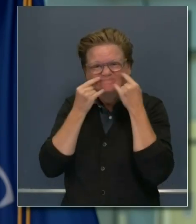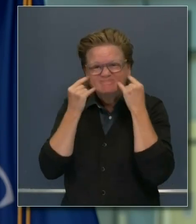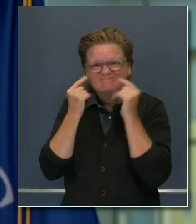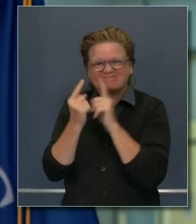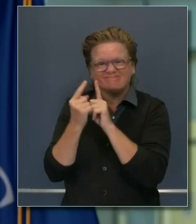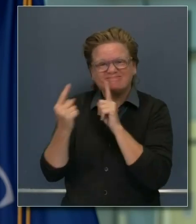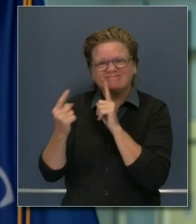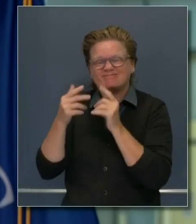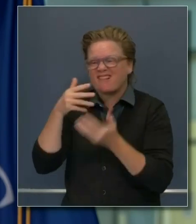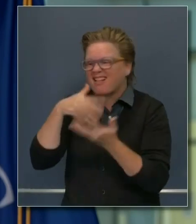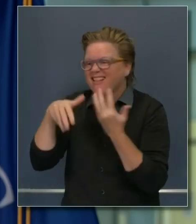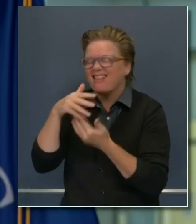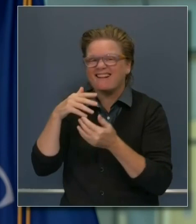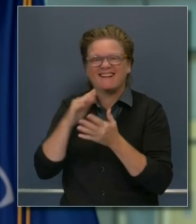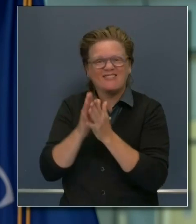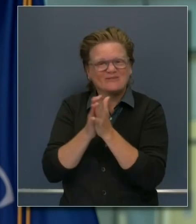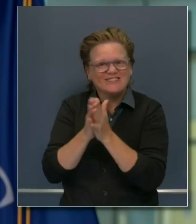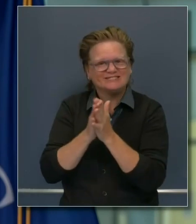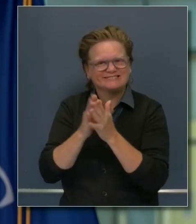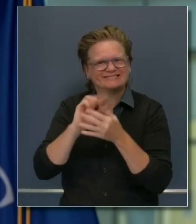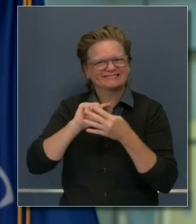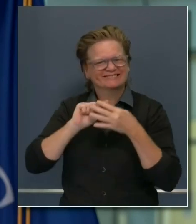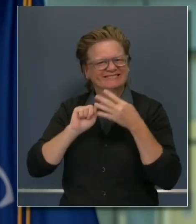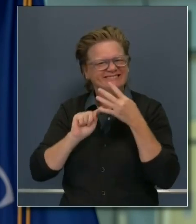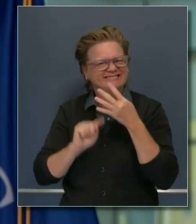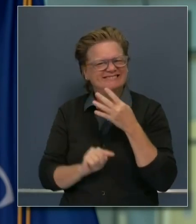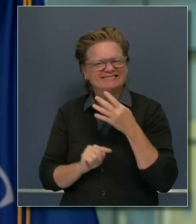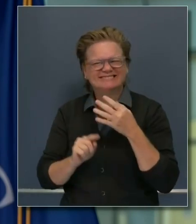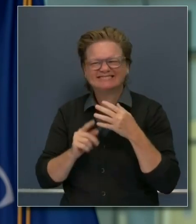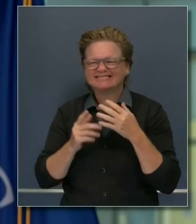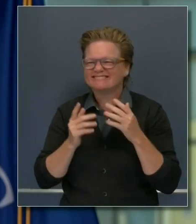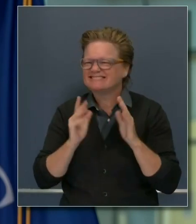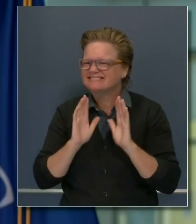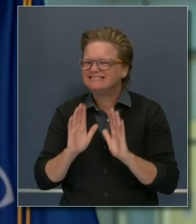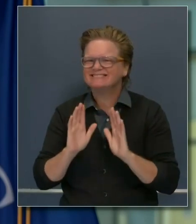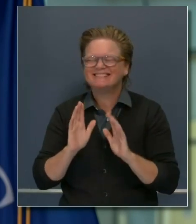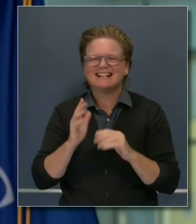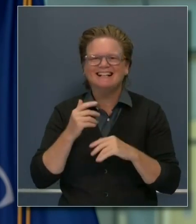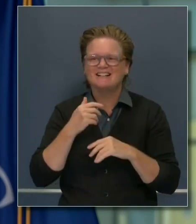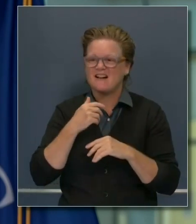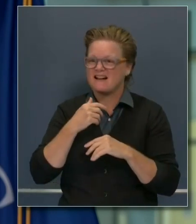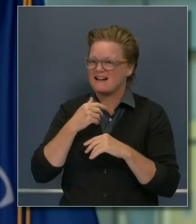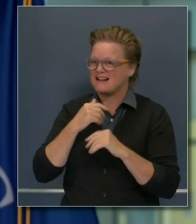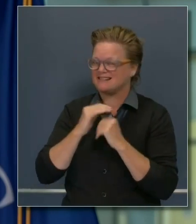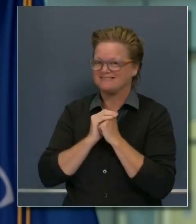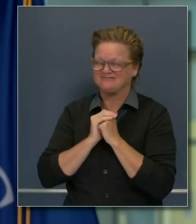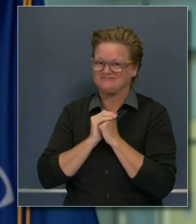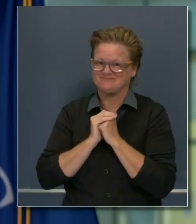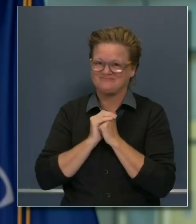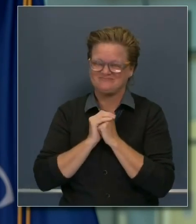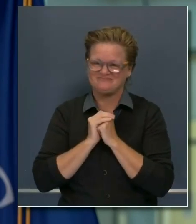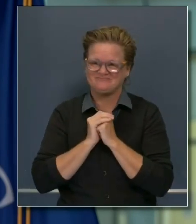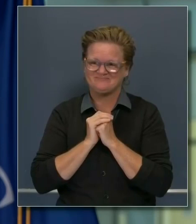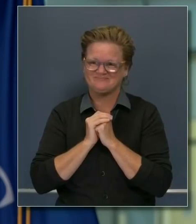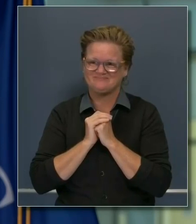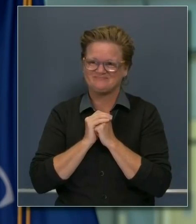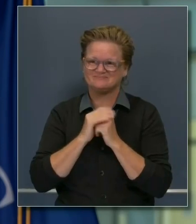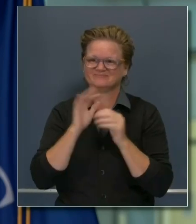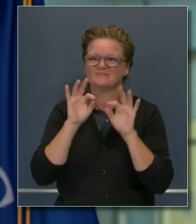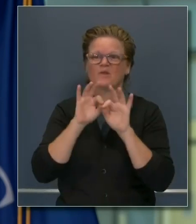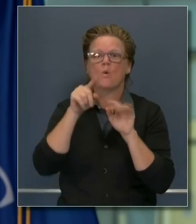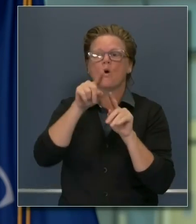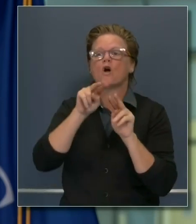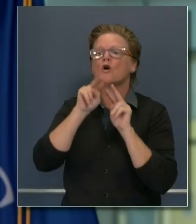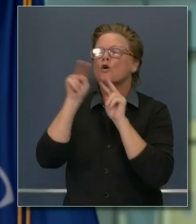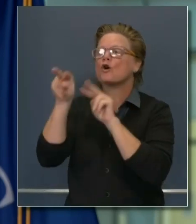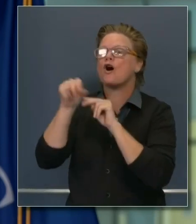this disease has not gone away. Quite the contrary. In fact, I hope you'll take a look at some of the national headlines.